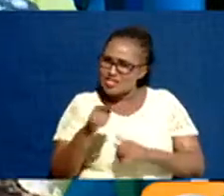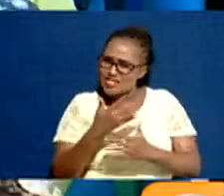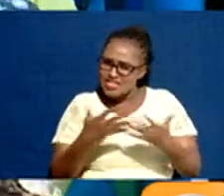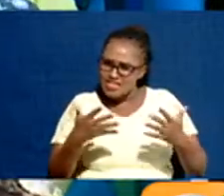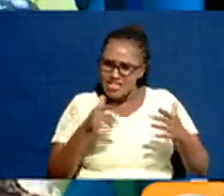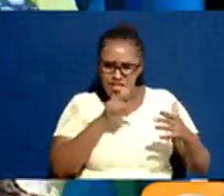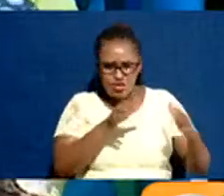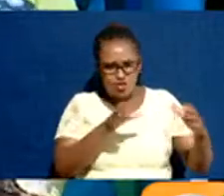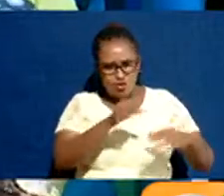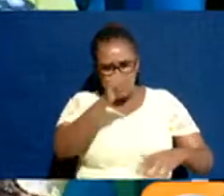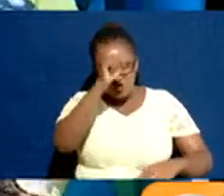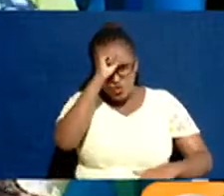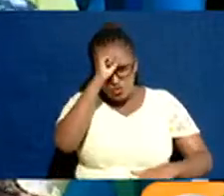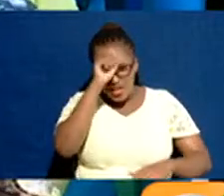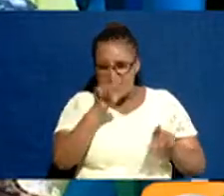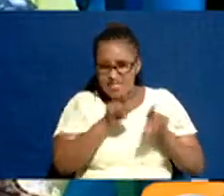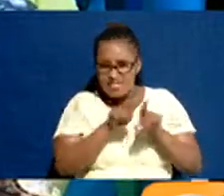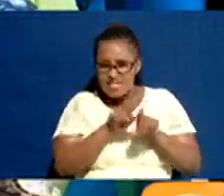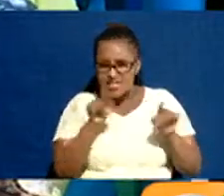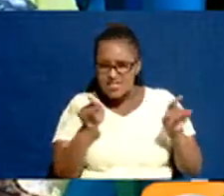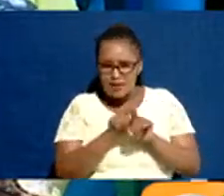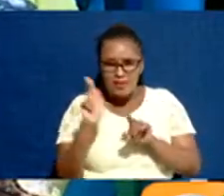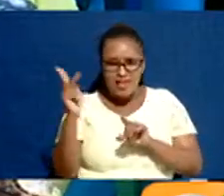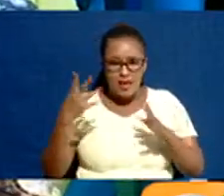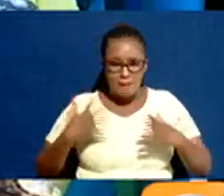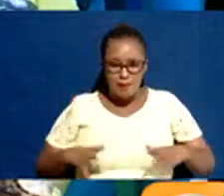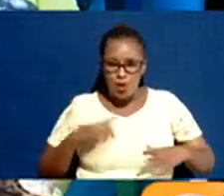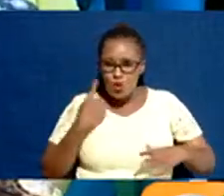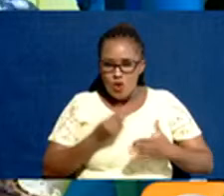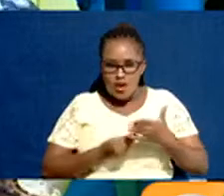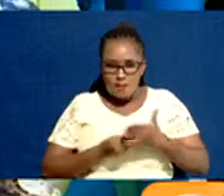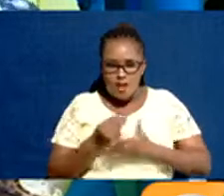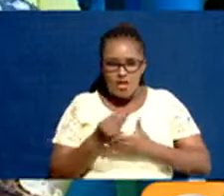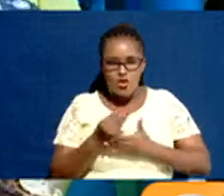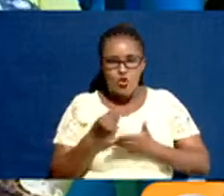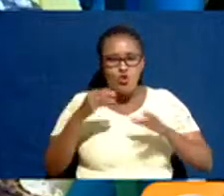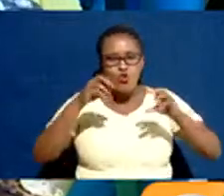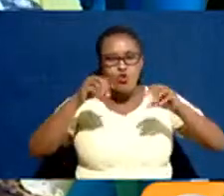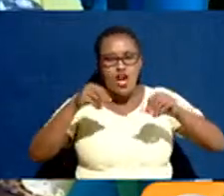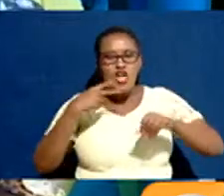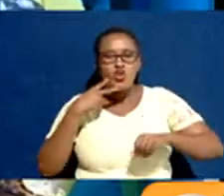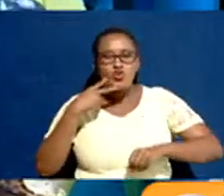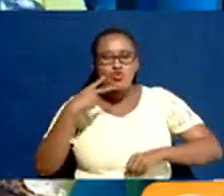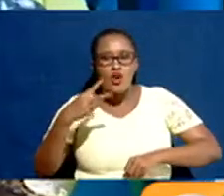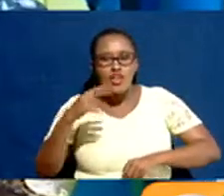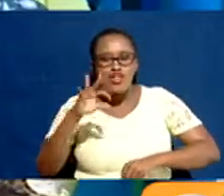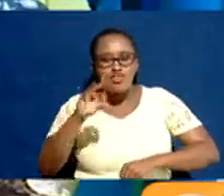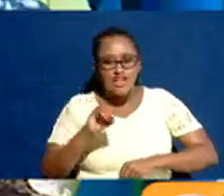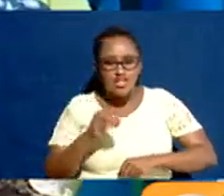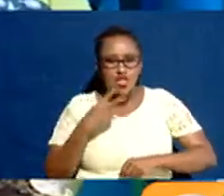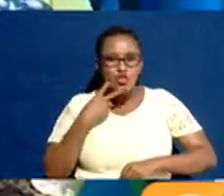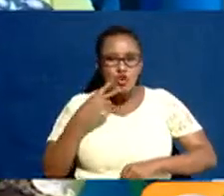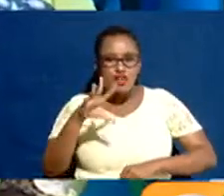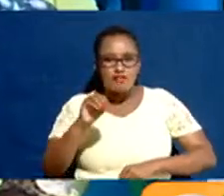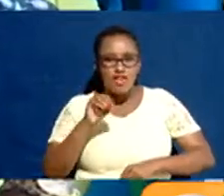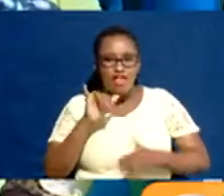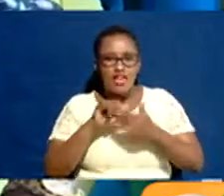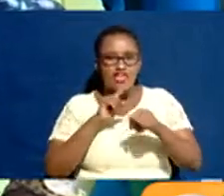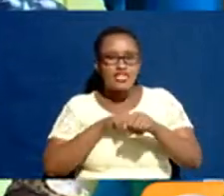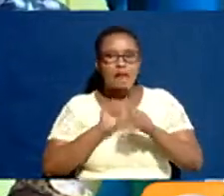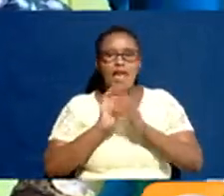Kenyans are? These are the same Kenyans who are buying Unga between 230 and 250 during the reign of the handshake